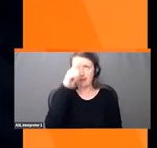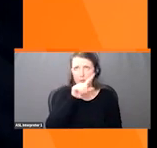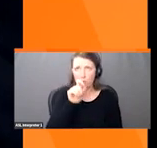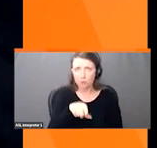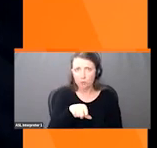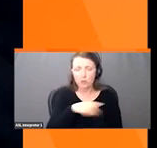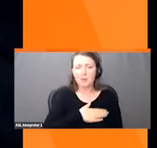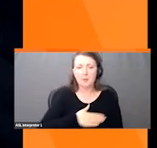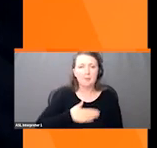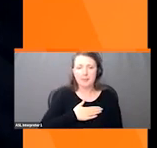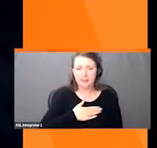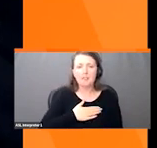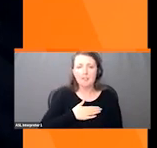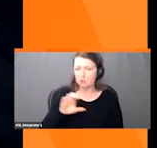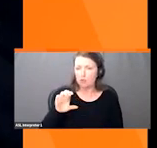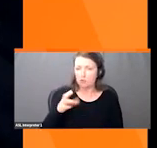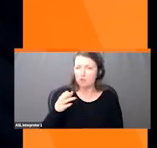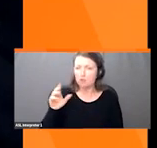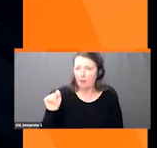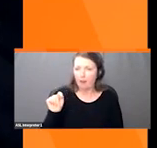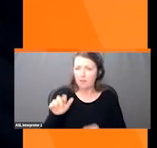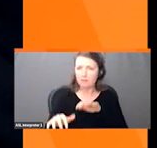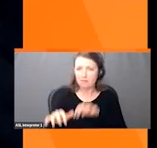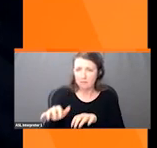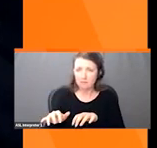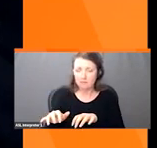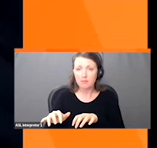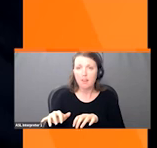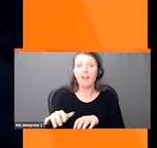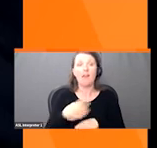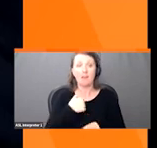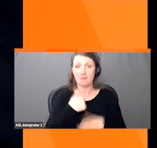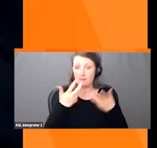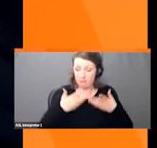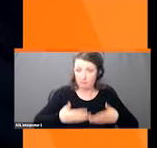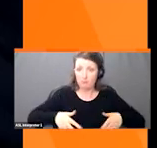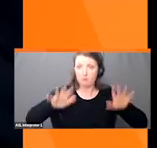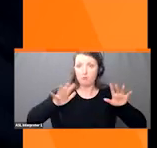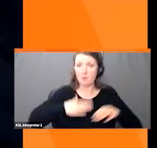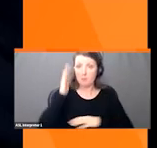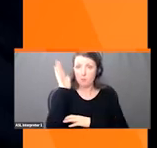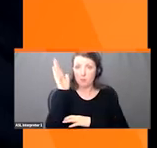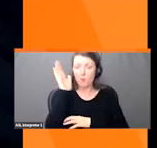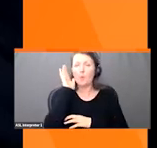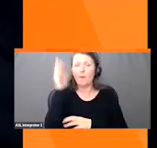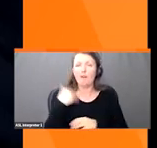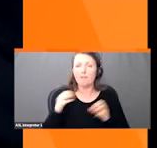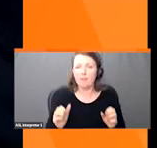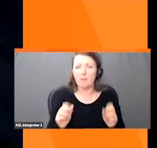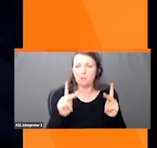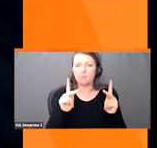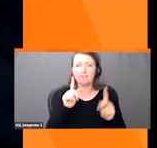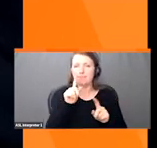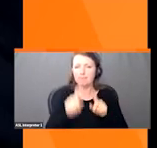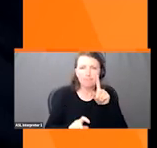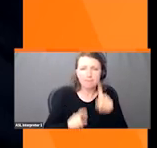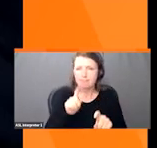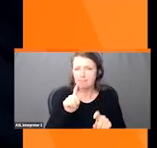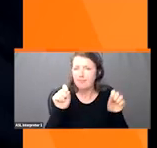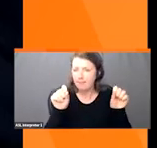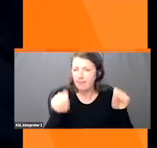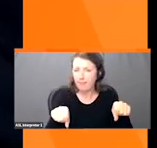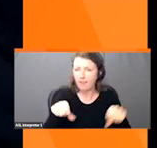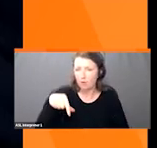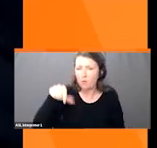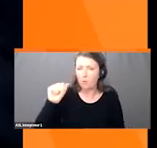the end as well. If you don't understand something as I'm going through it, please throw something in there. If you're seeing something on your screen